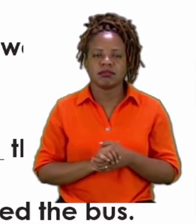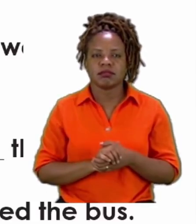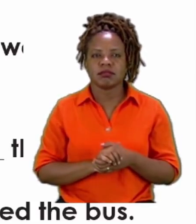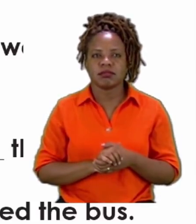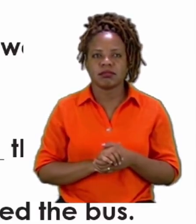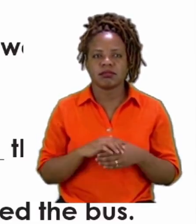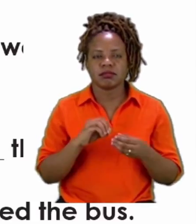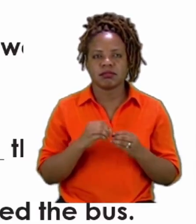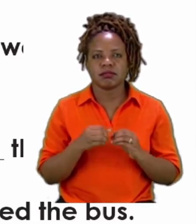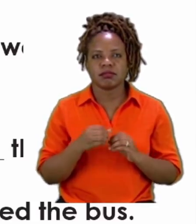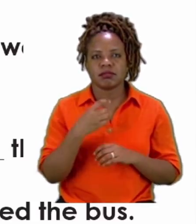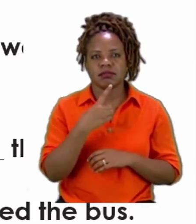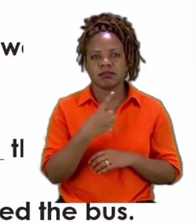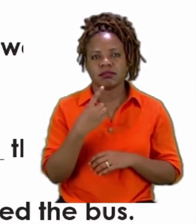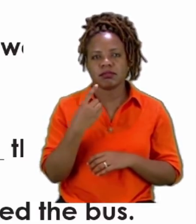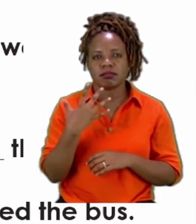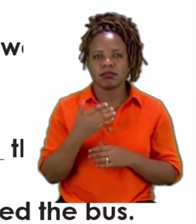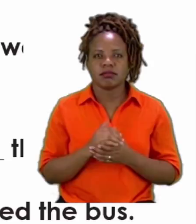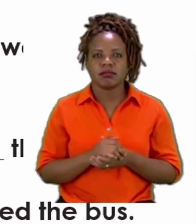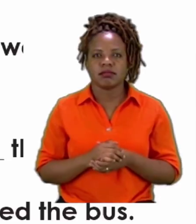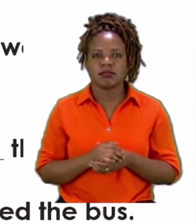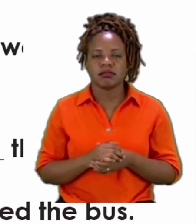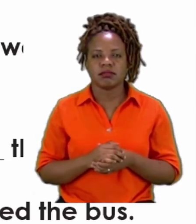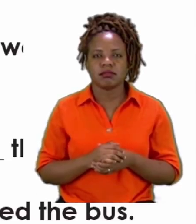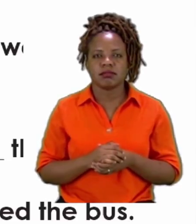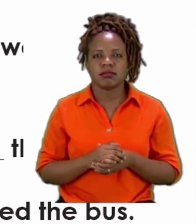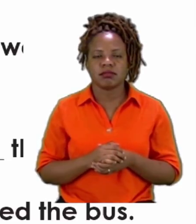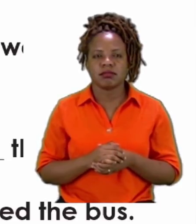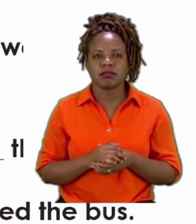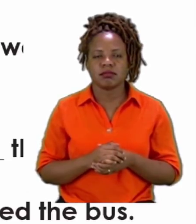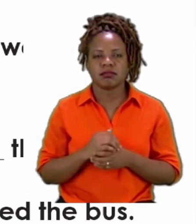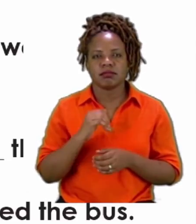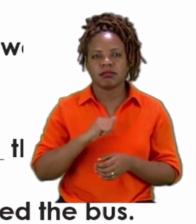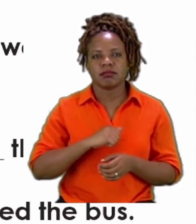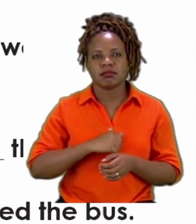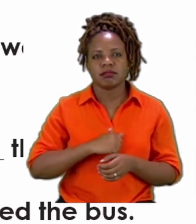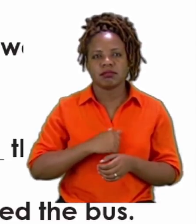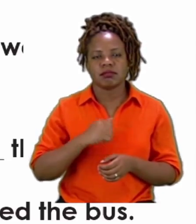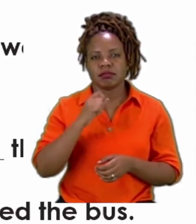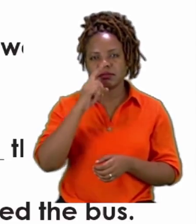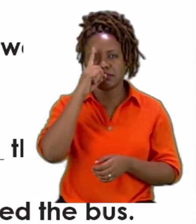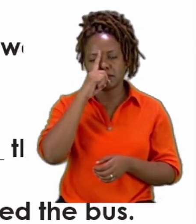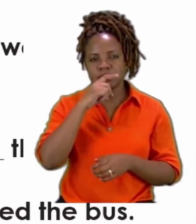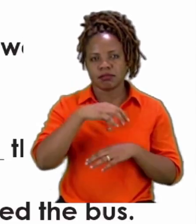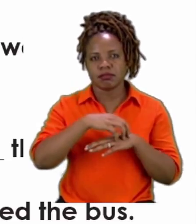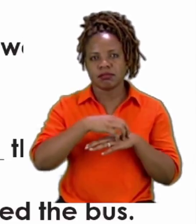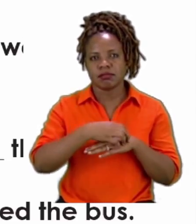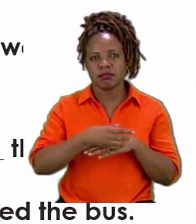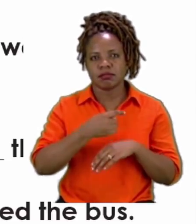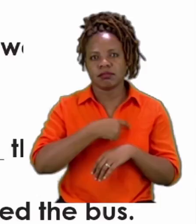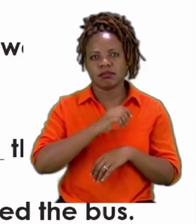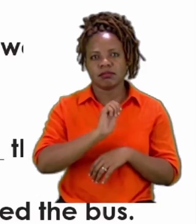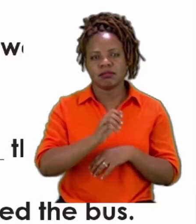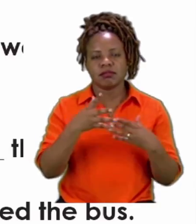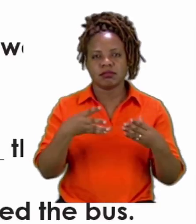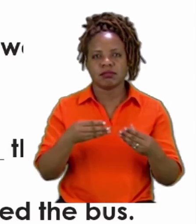Let's take a look at number 15. Number 15 says, my sister lost